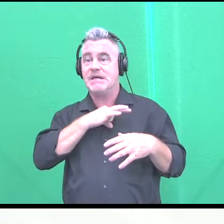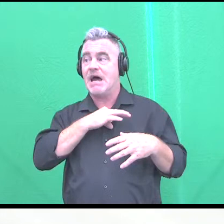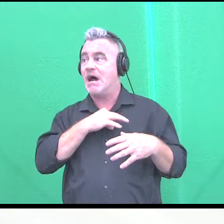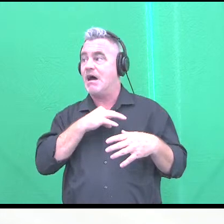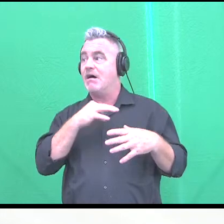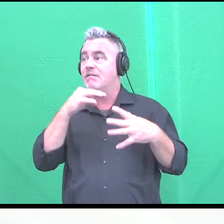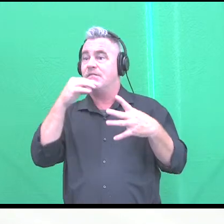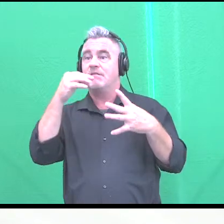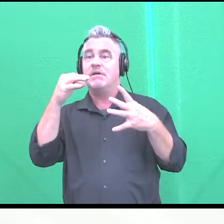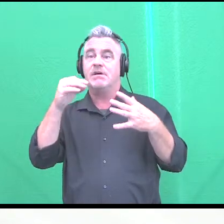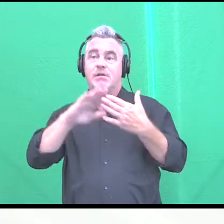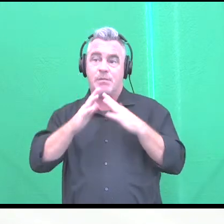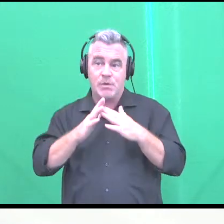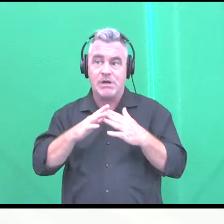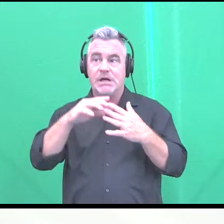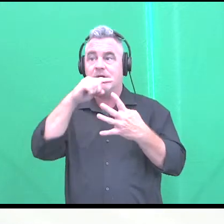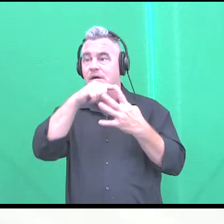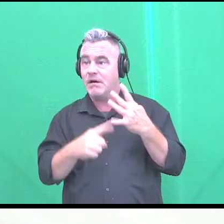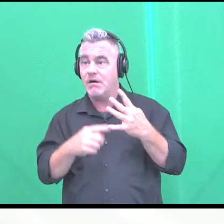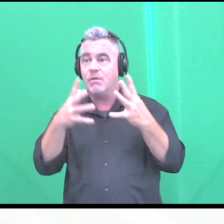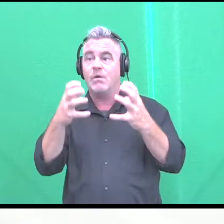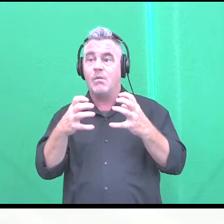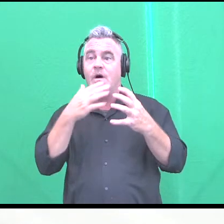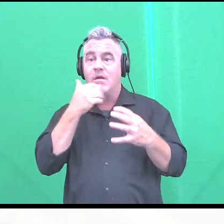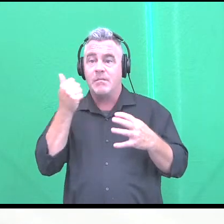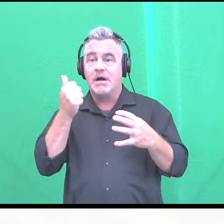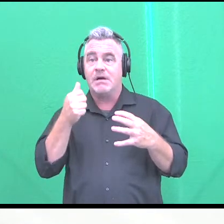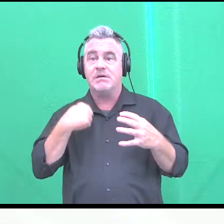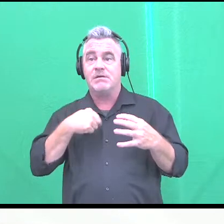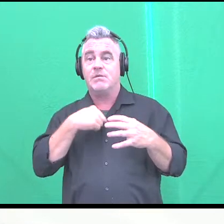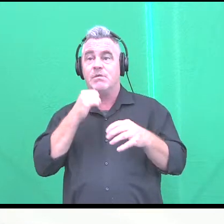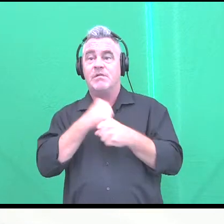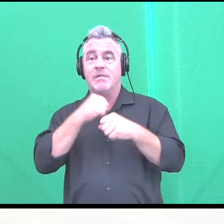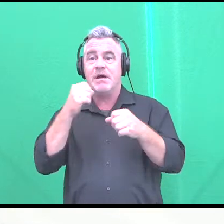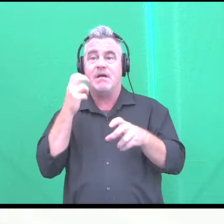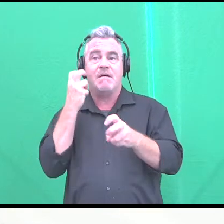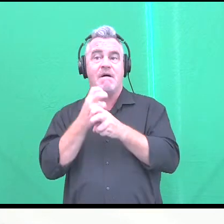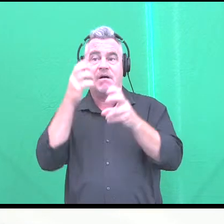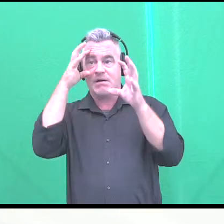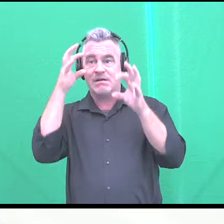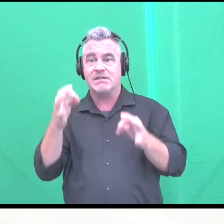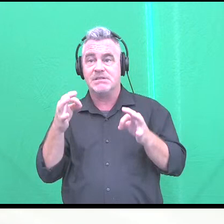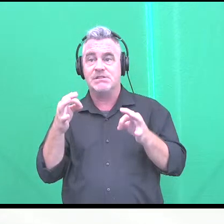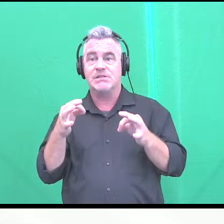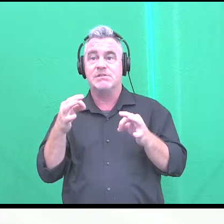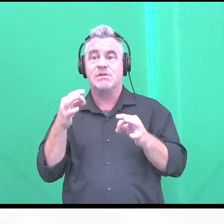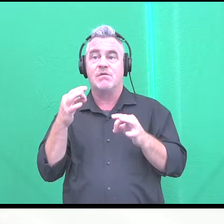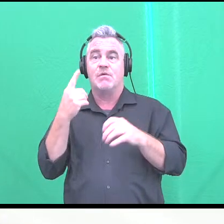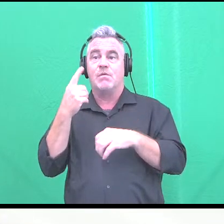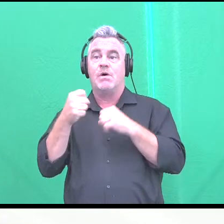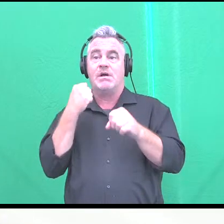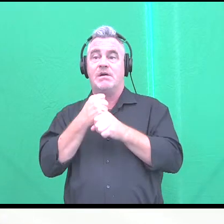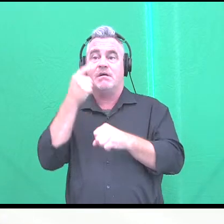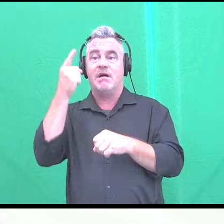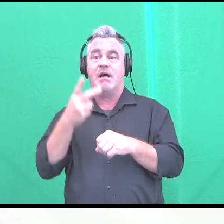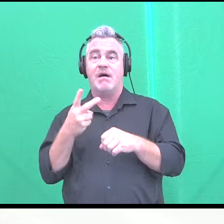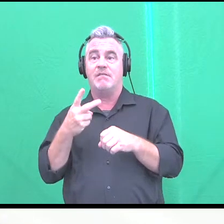best for our community. We've made hard decisions over the last year and a half, as well as,